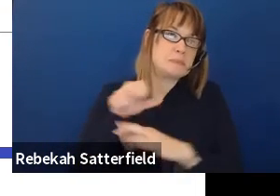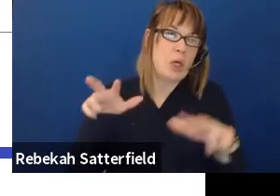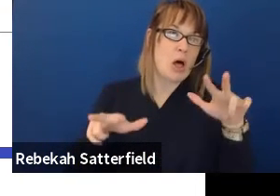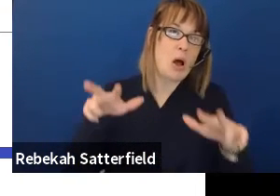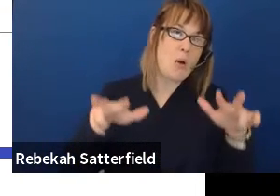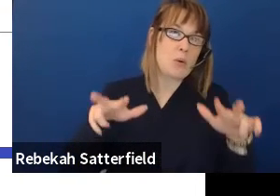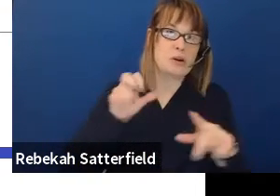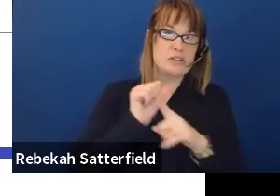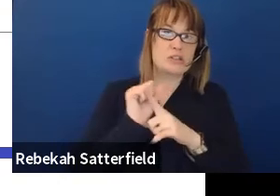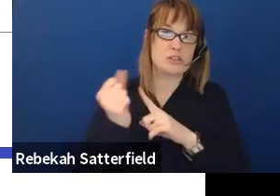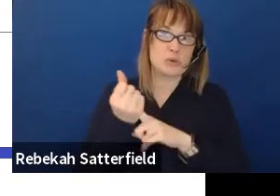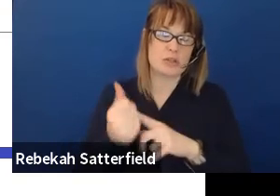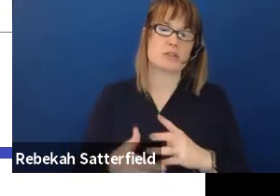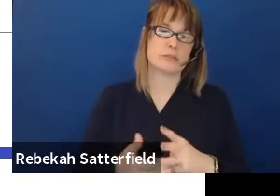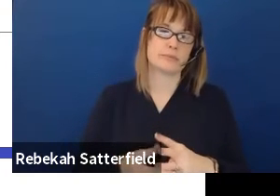situation.